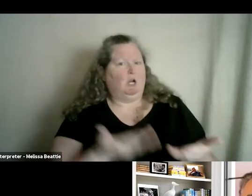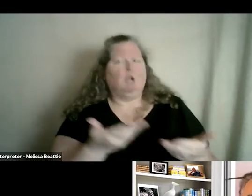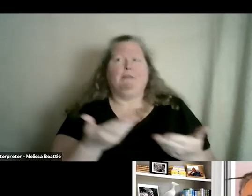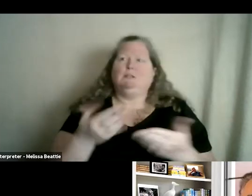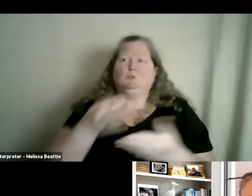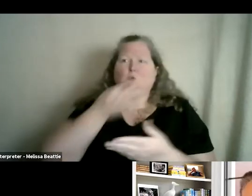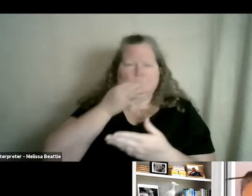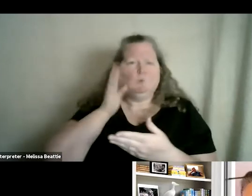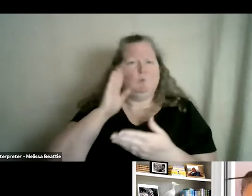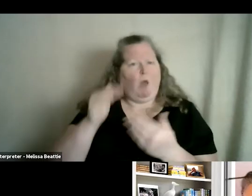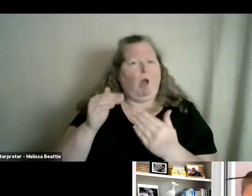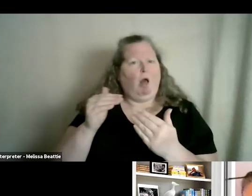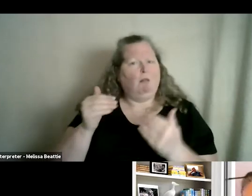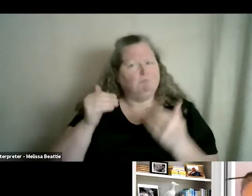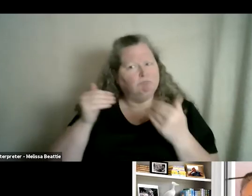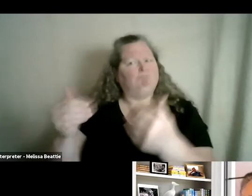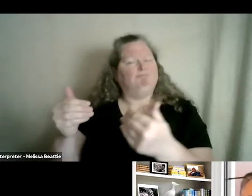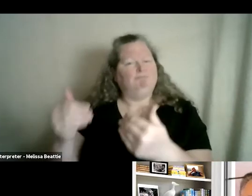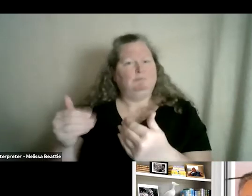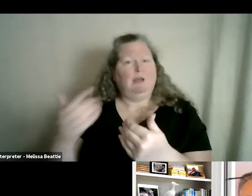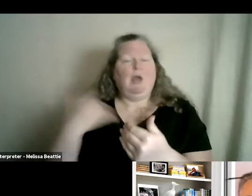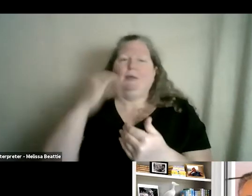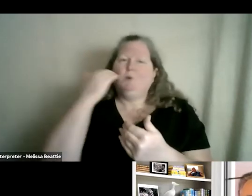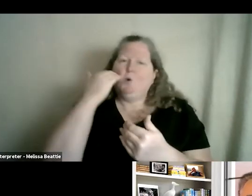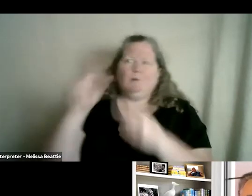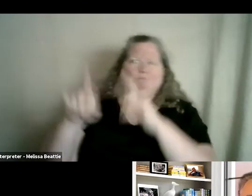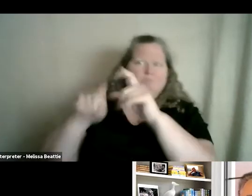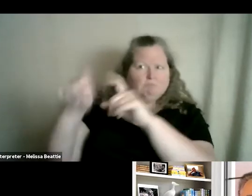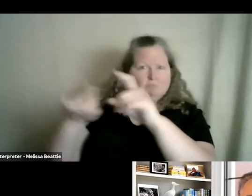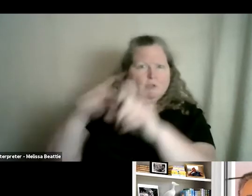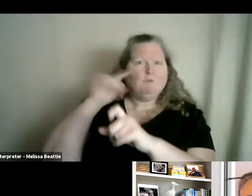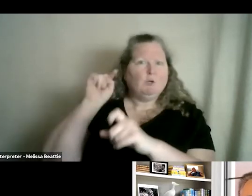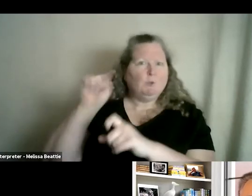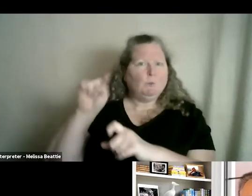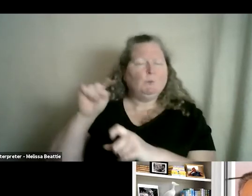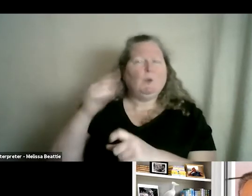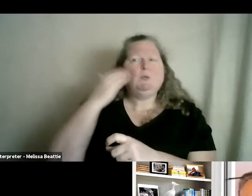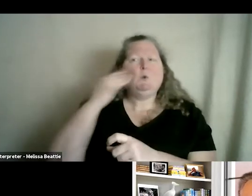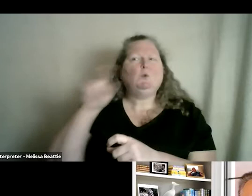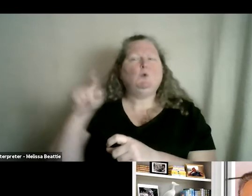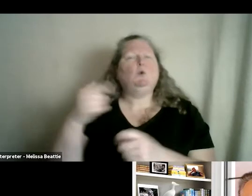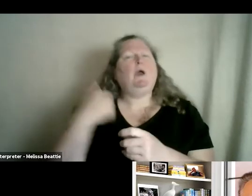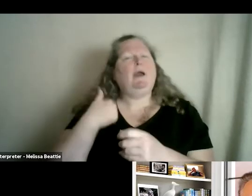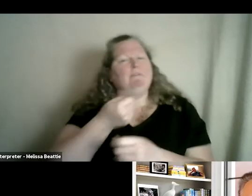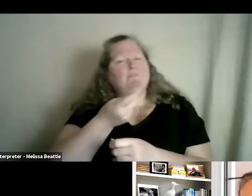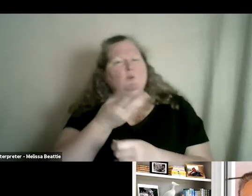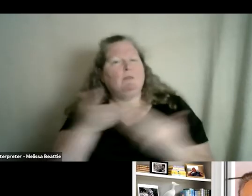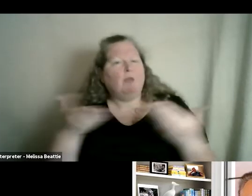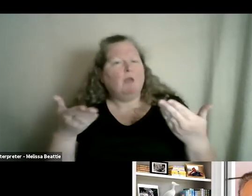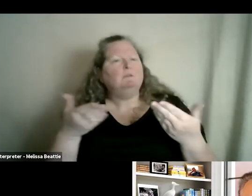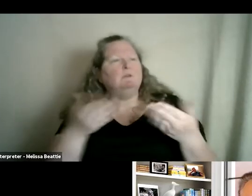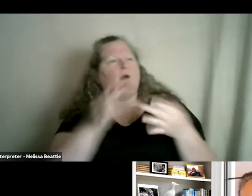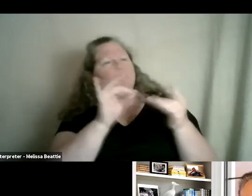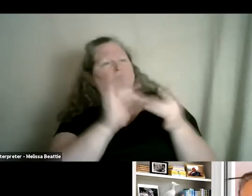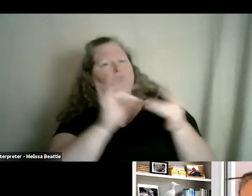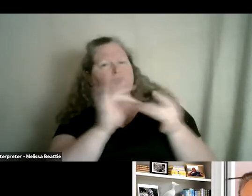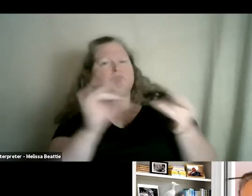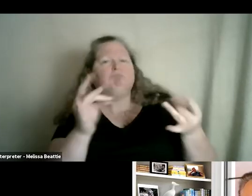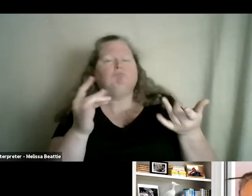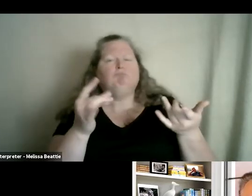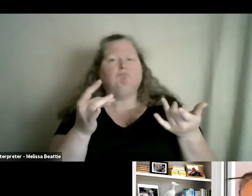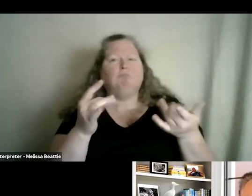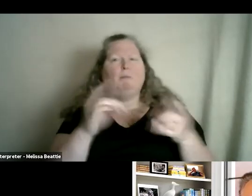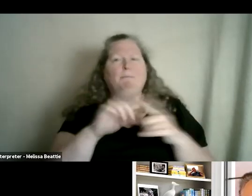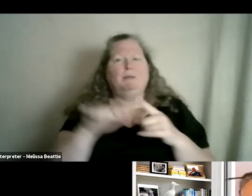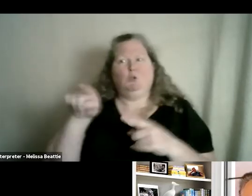door. And I know we all have questions for you. I know you have some things you want to chat about, and we are you're